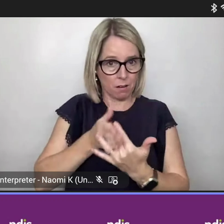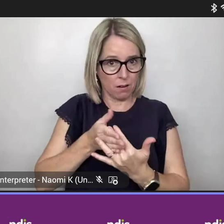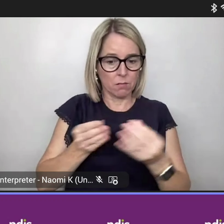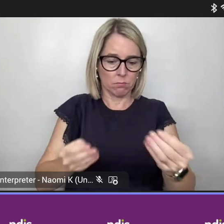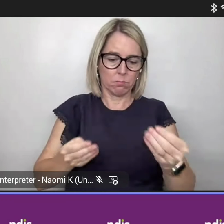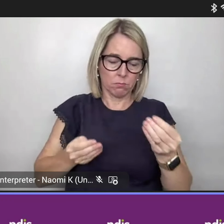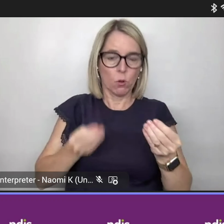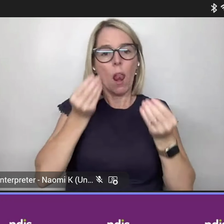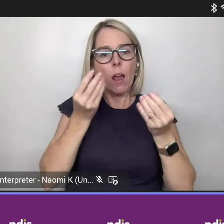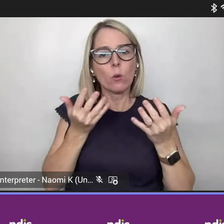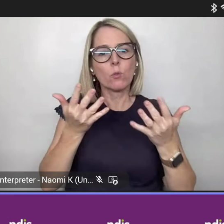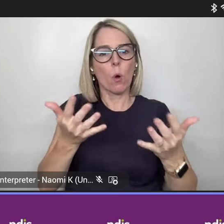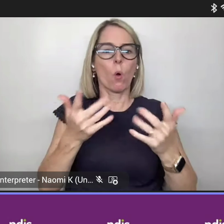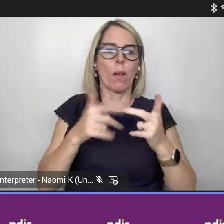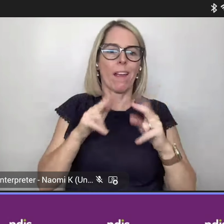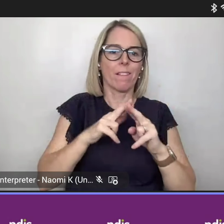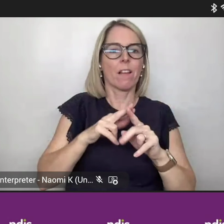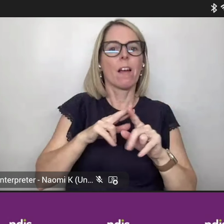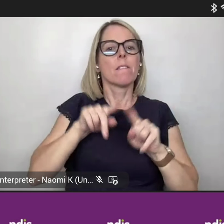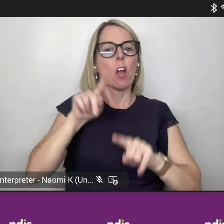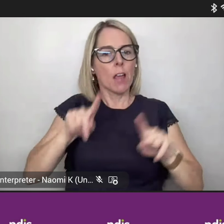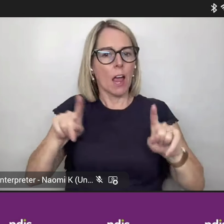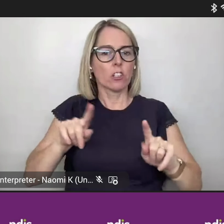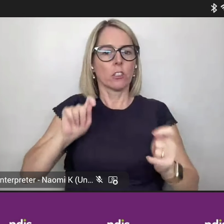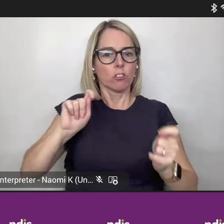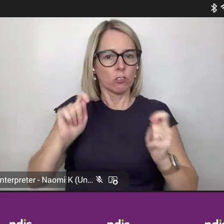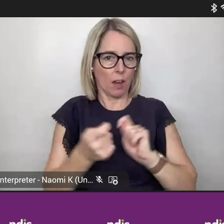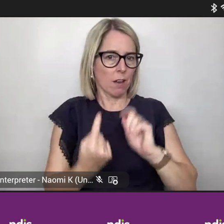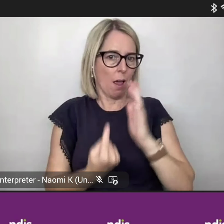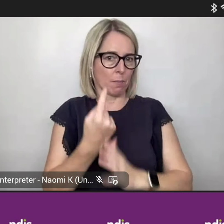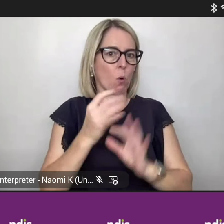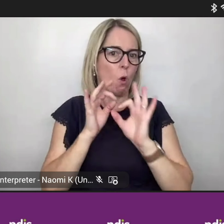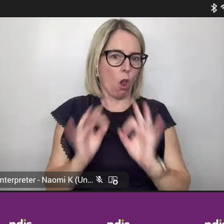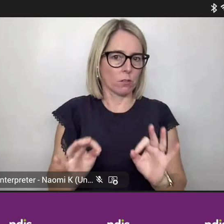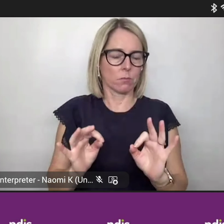vary or not vary your notice of impairments.